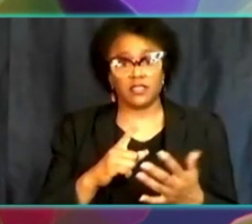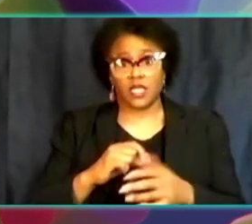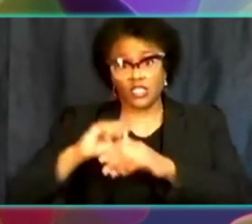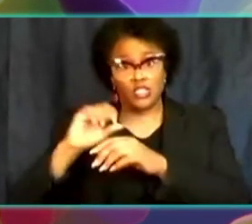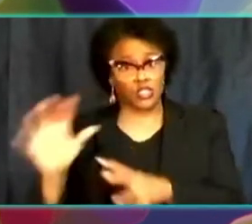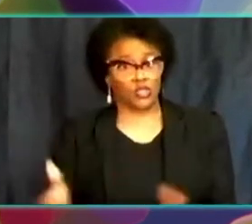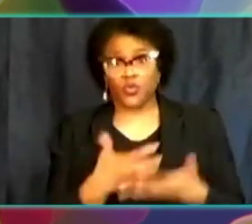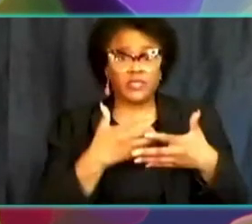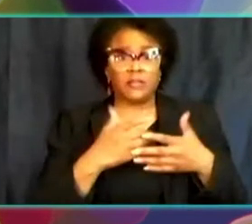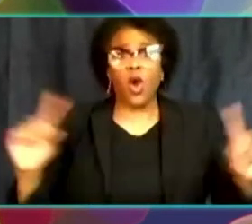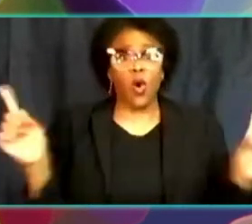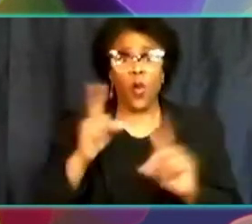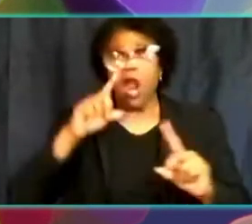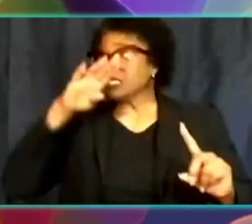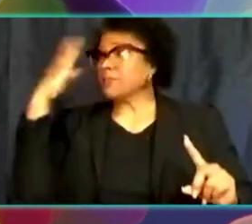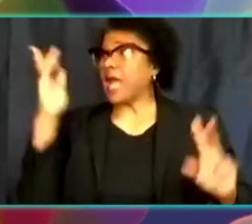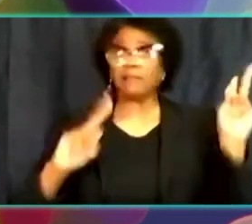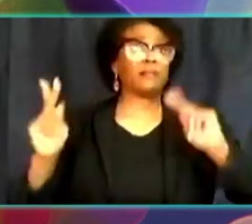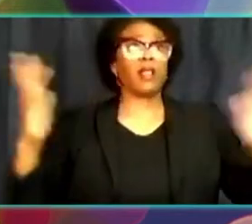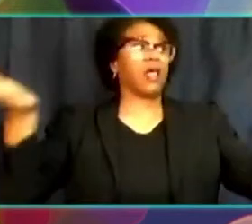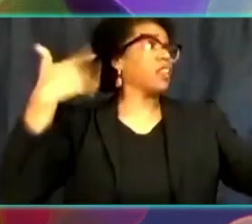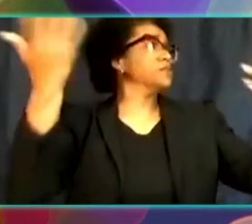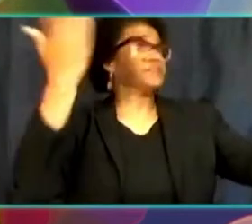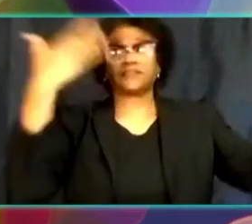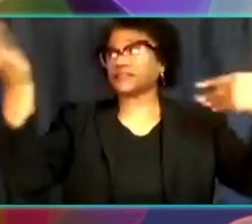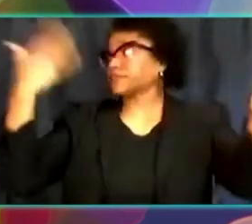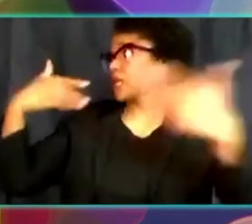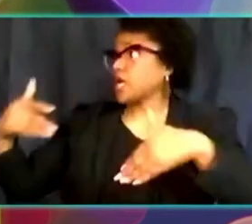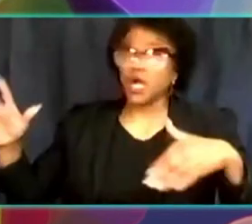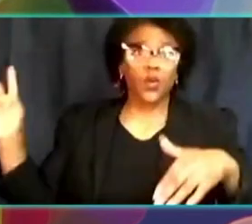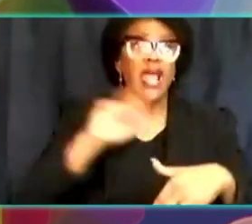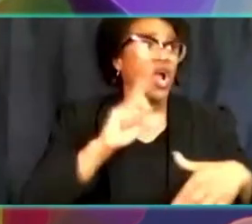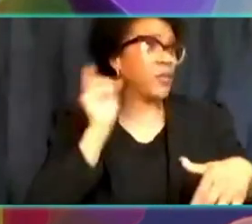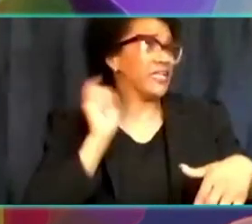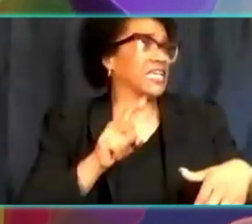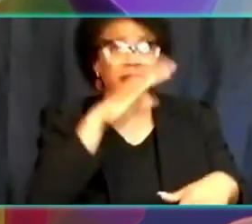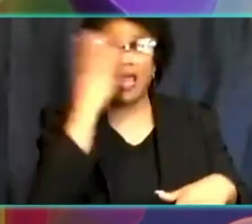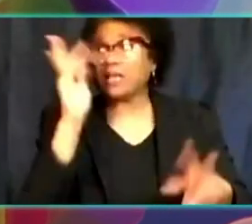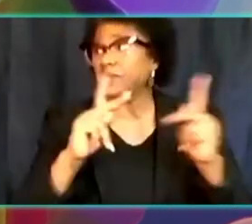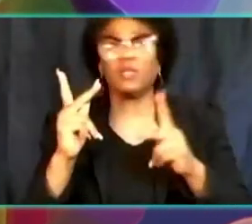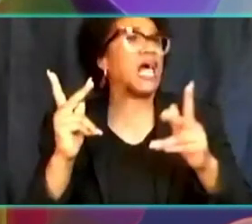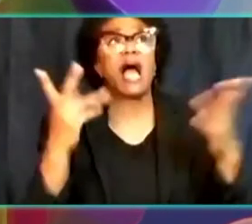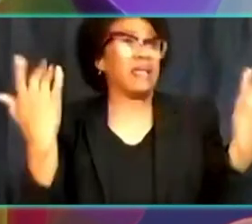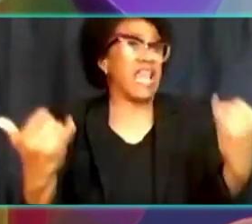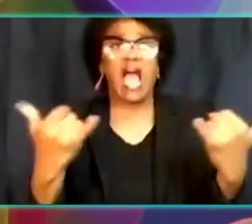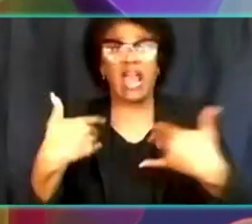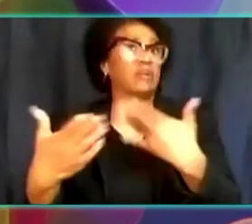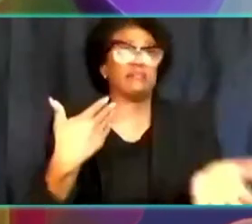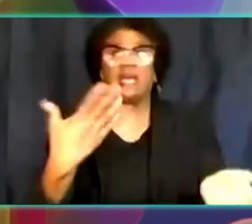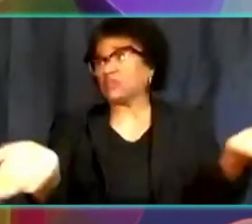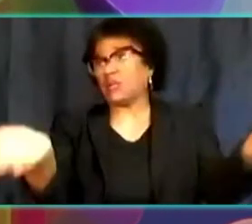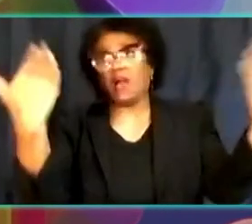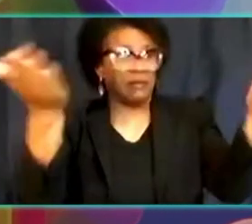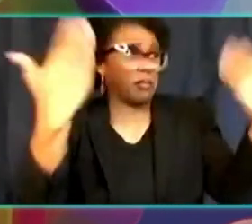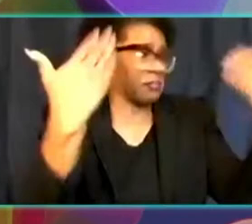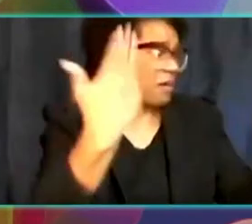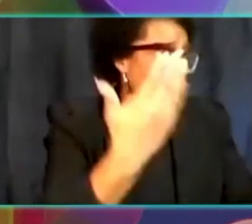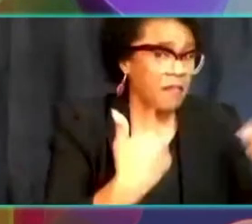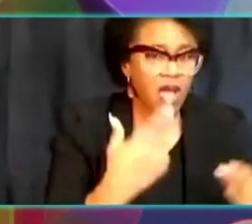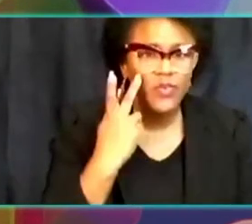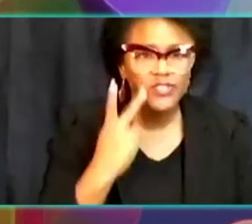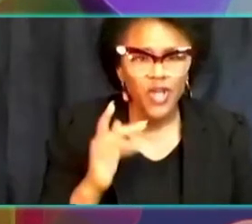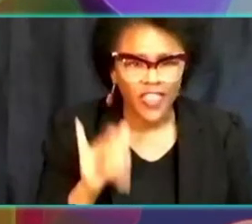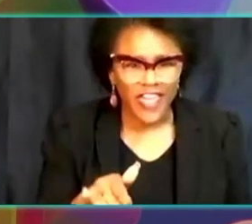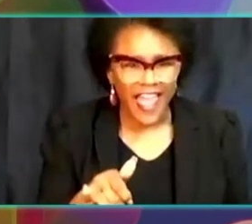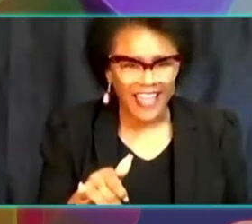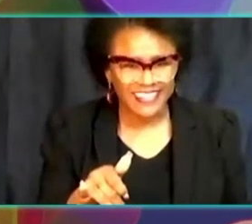They're like, where are the Black people? You know what I mean? Just bring them forward now. I don't care, you know, just whatever. And I feel